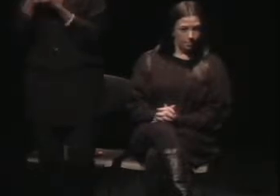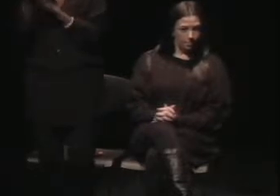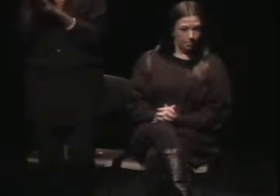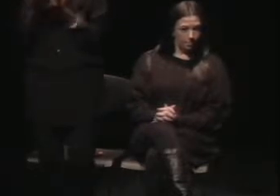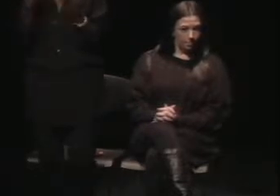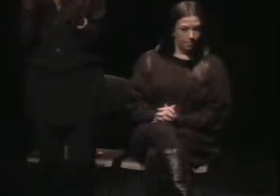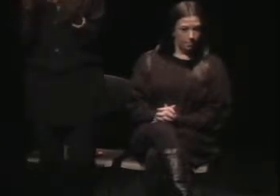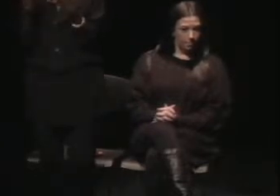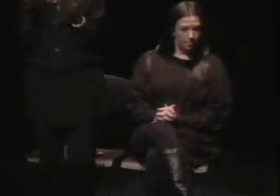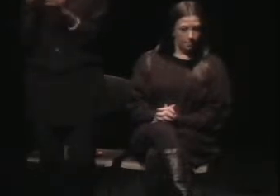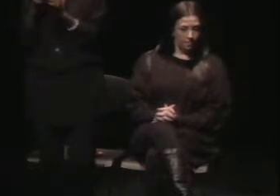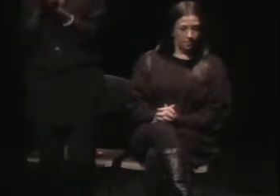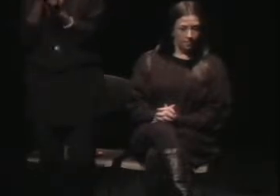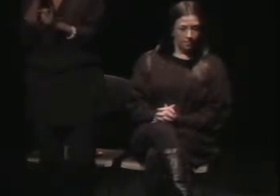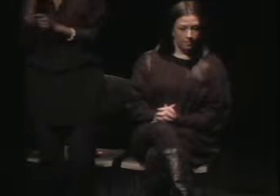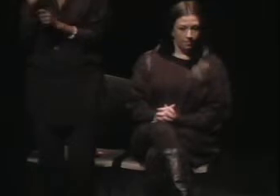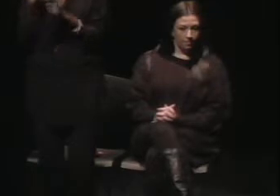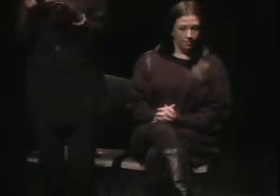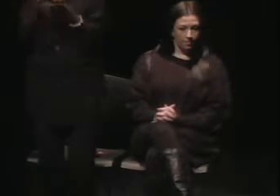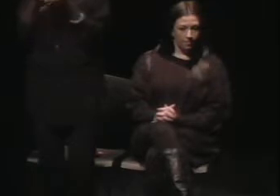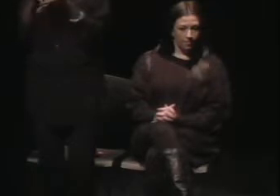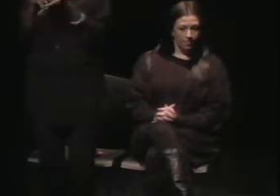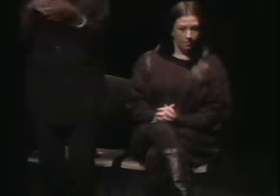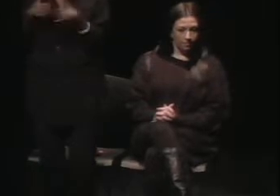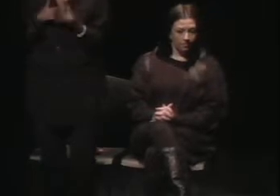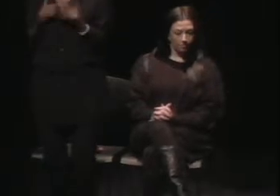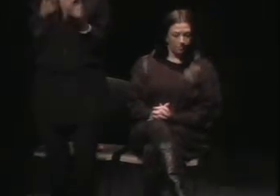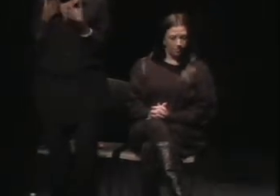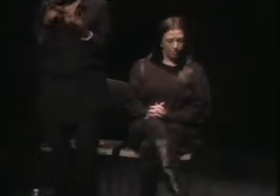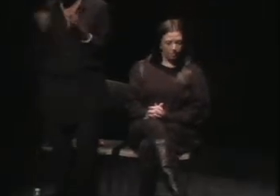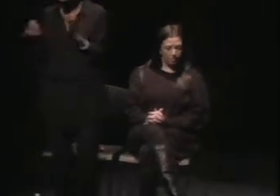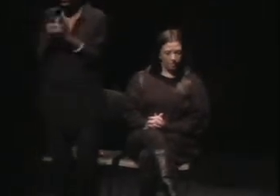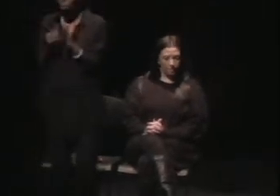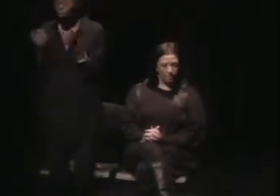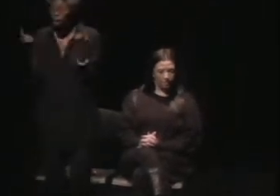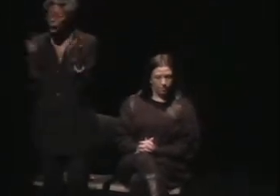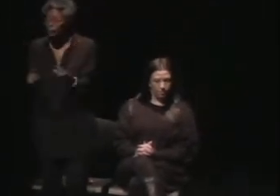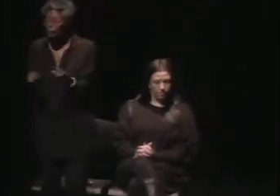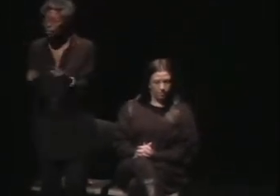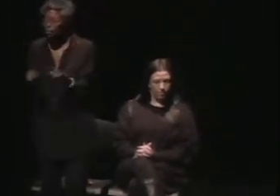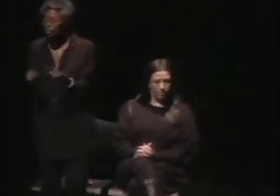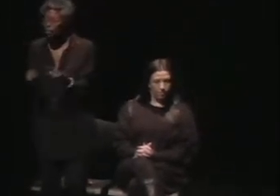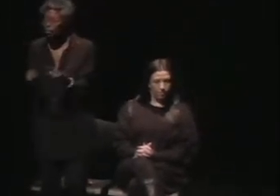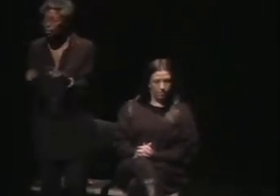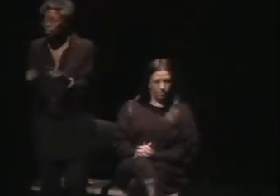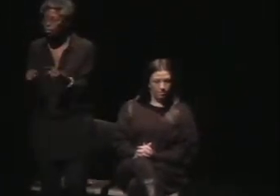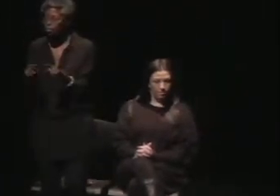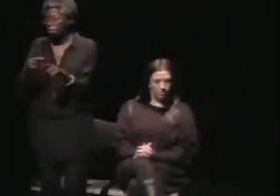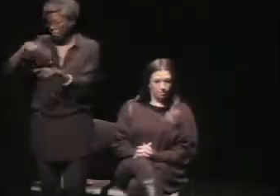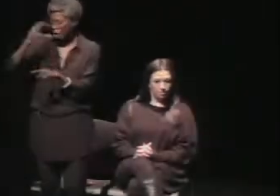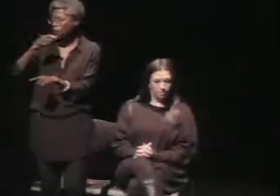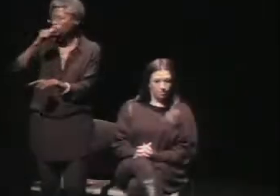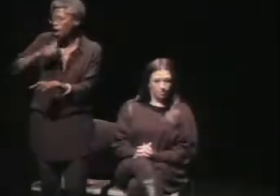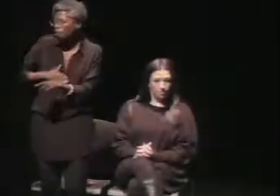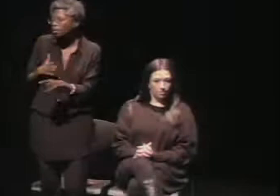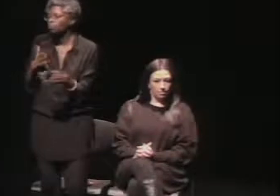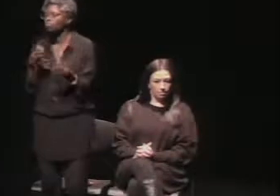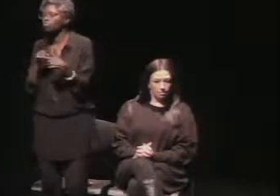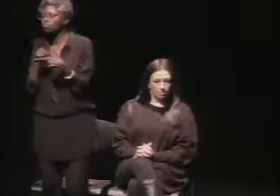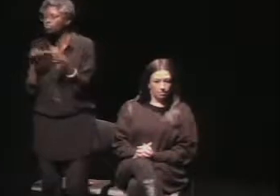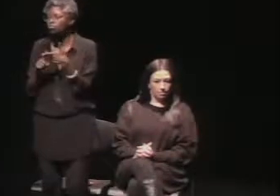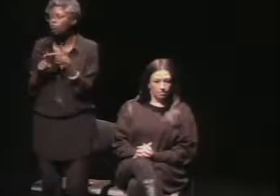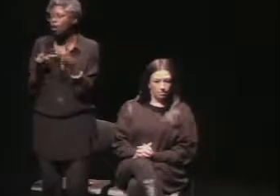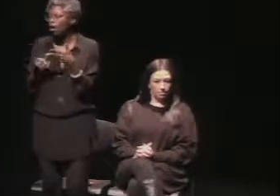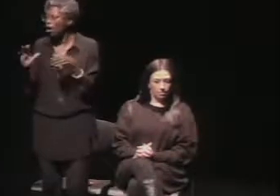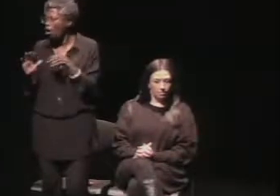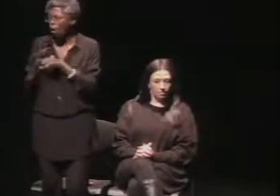put a pinpoint on the fragility of life, but oftentimes when you are Black, when you are Black and a woman, when you are a